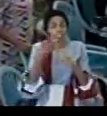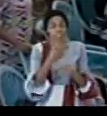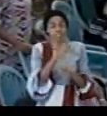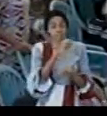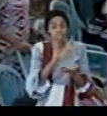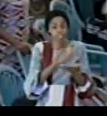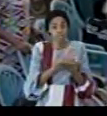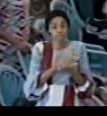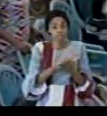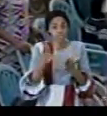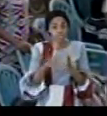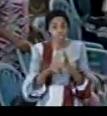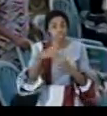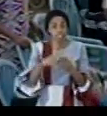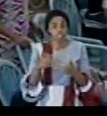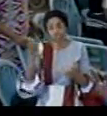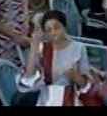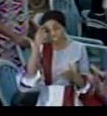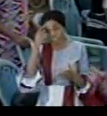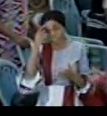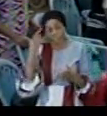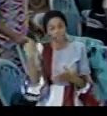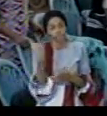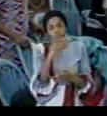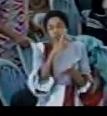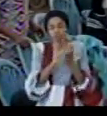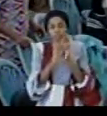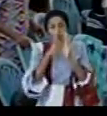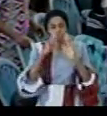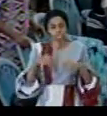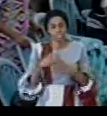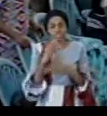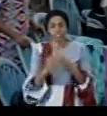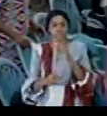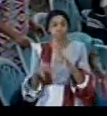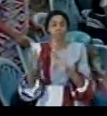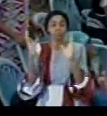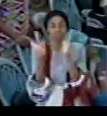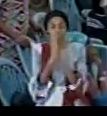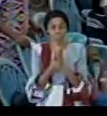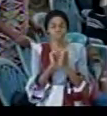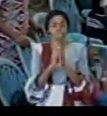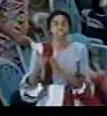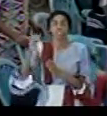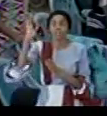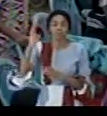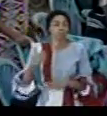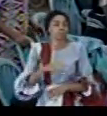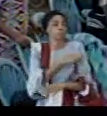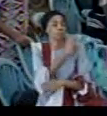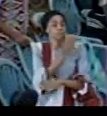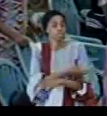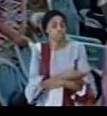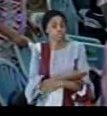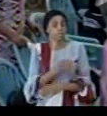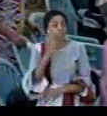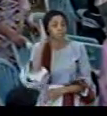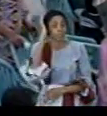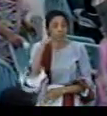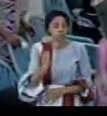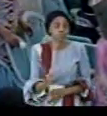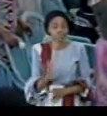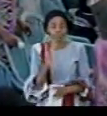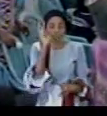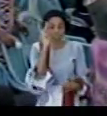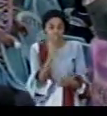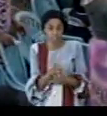world. Pray for righteousness. Pray that God Almighty will instill his righteousness in the heart of